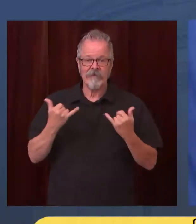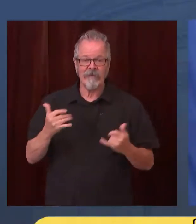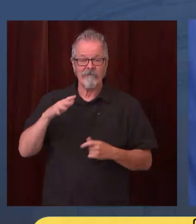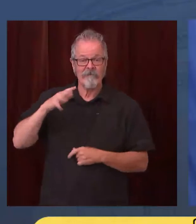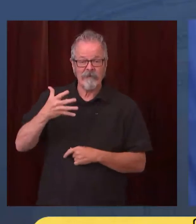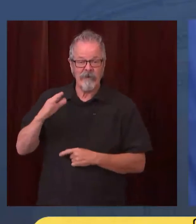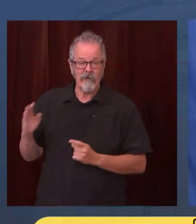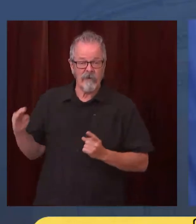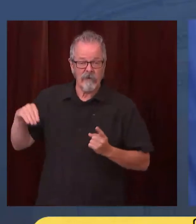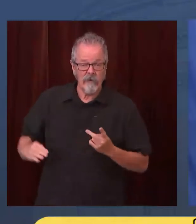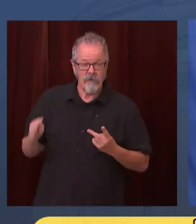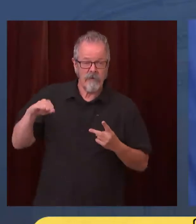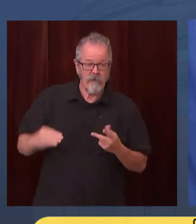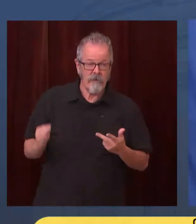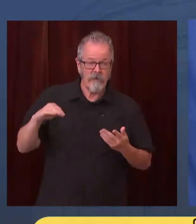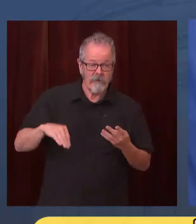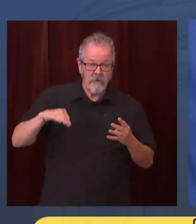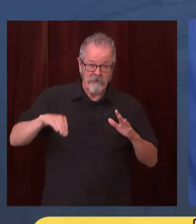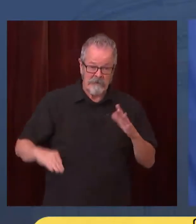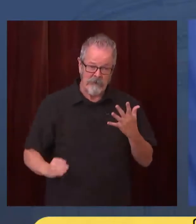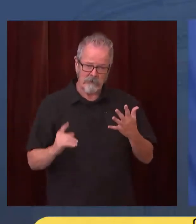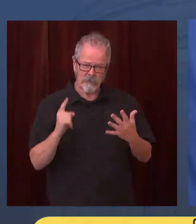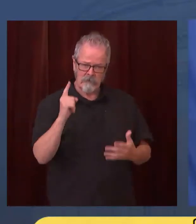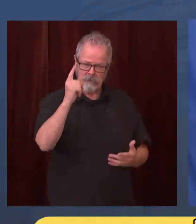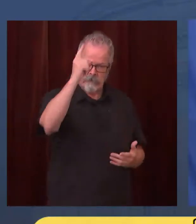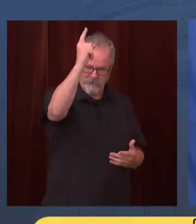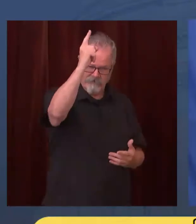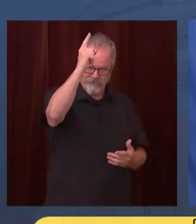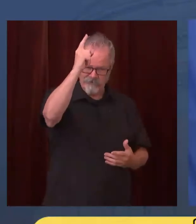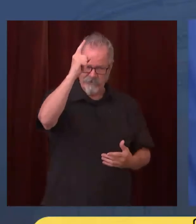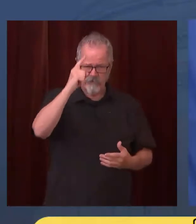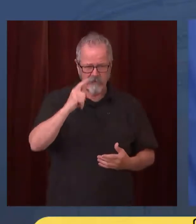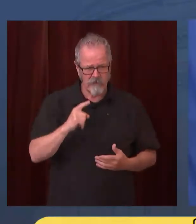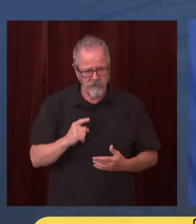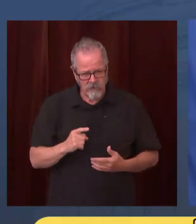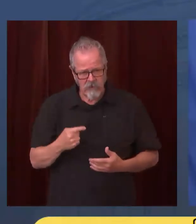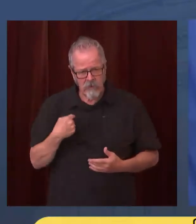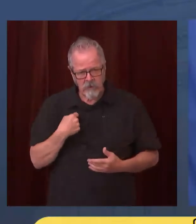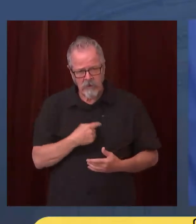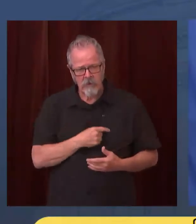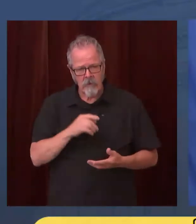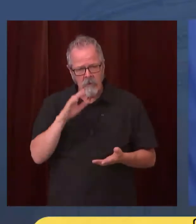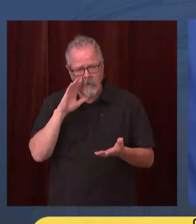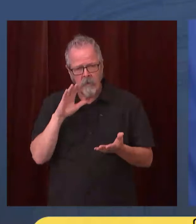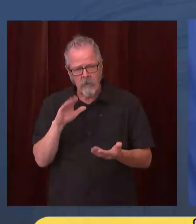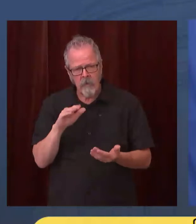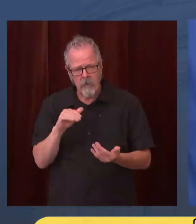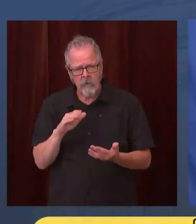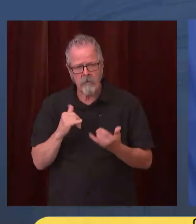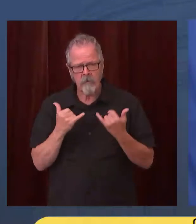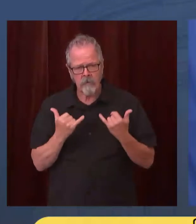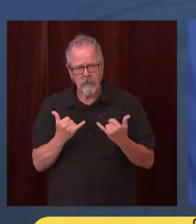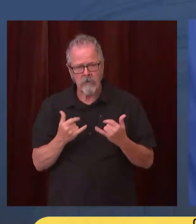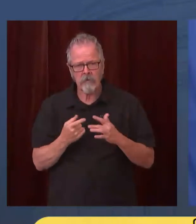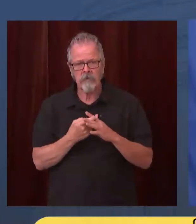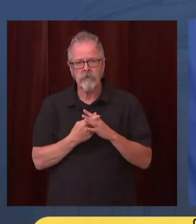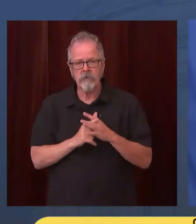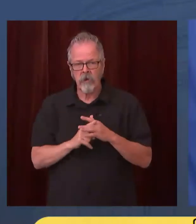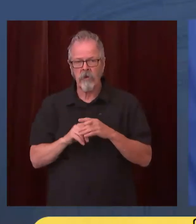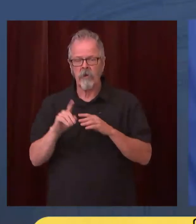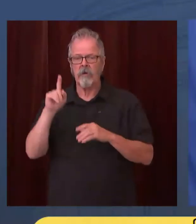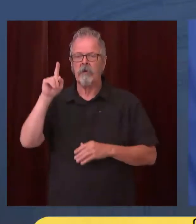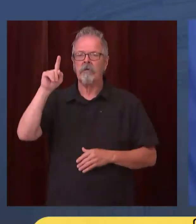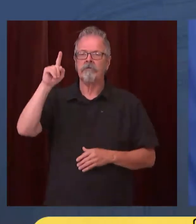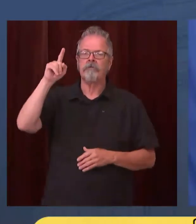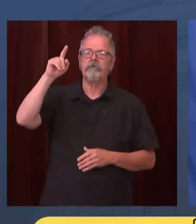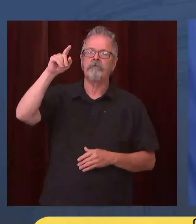highlighted, we're hoping that they are starting to slow the trajectory, but the trajectory